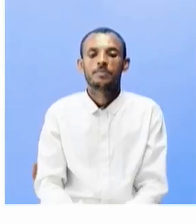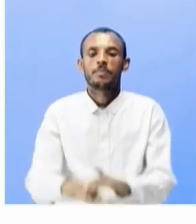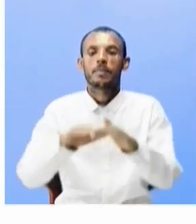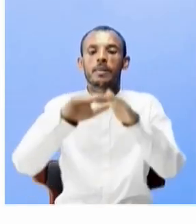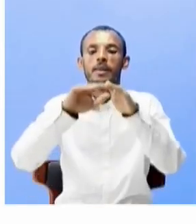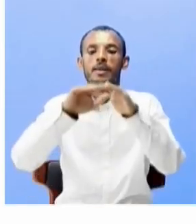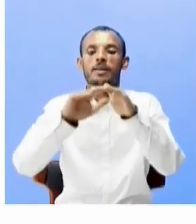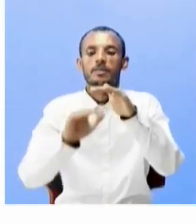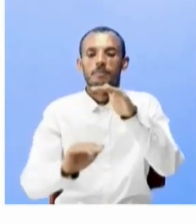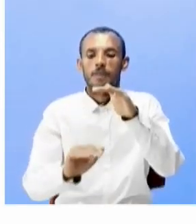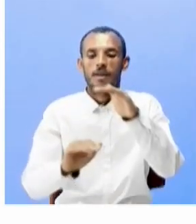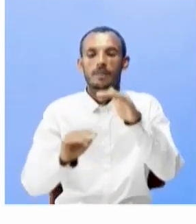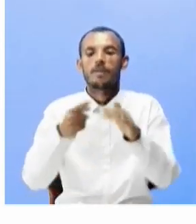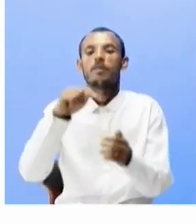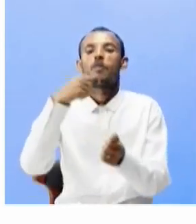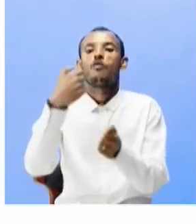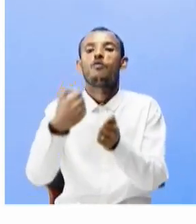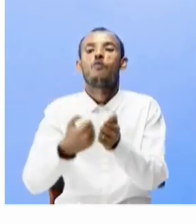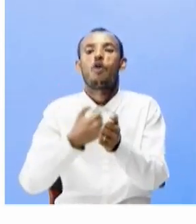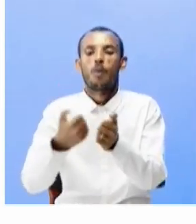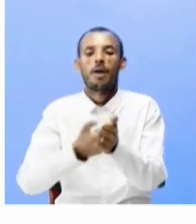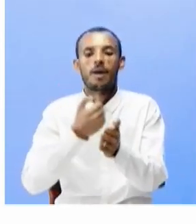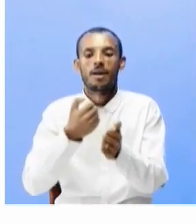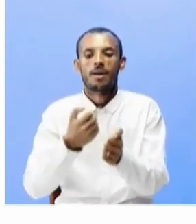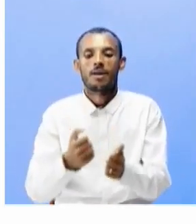Subtract the following.